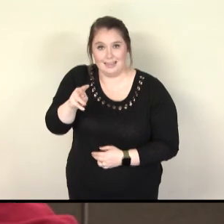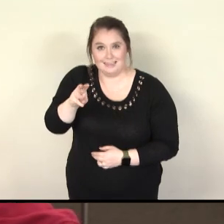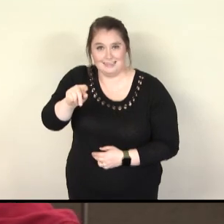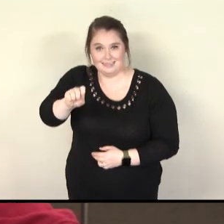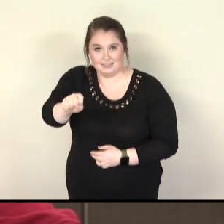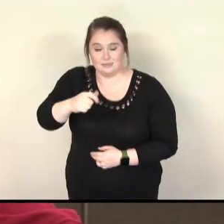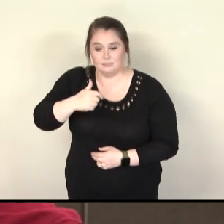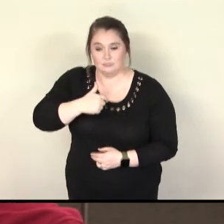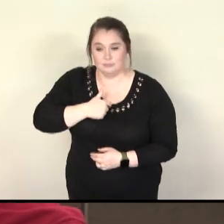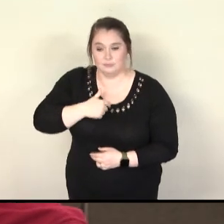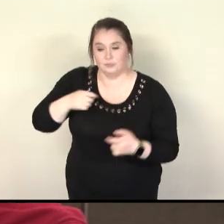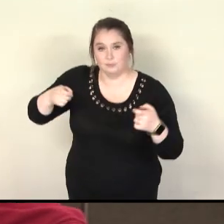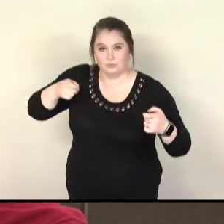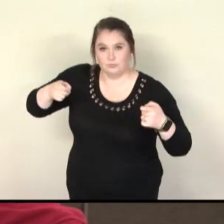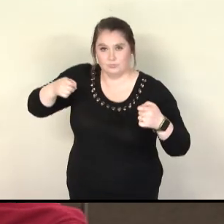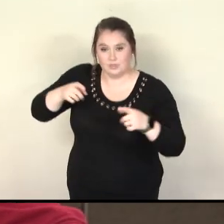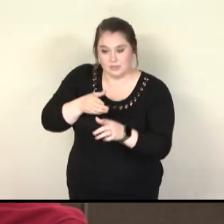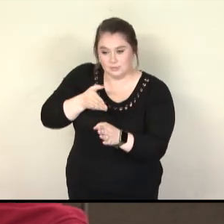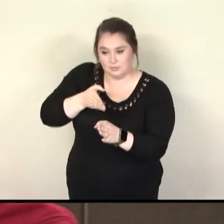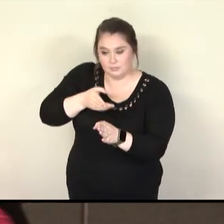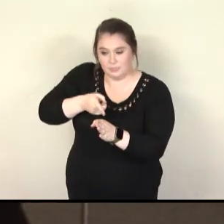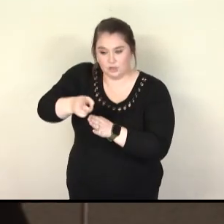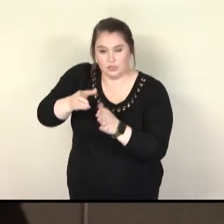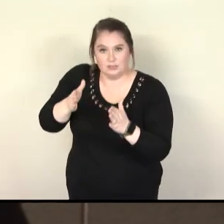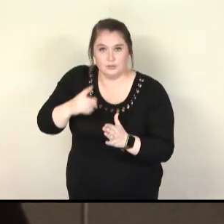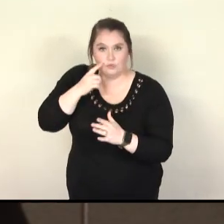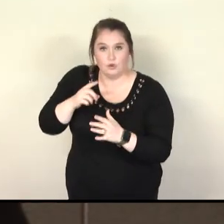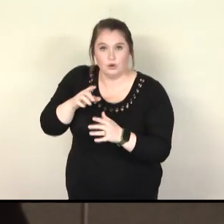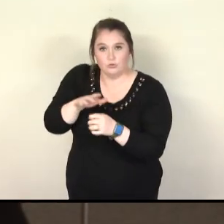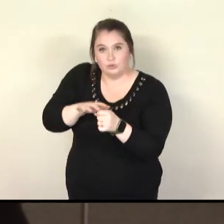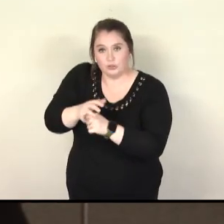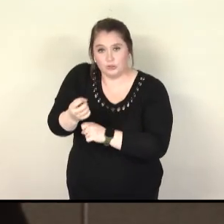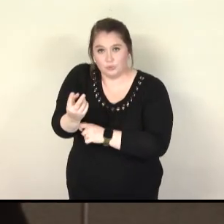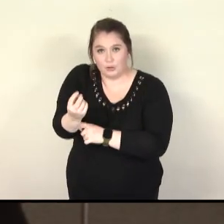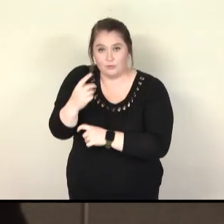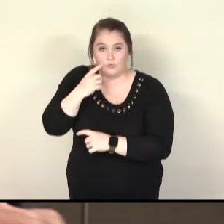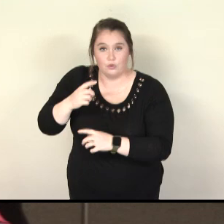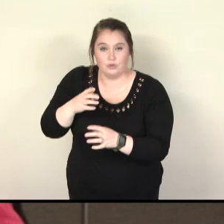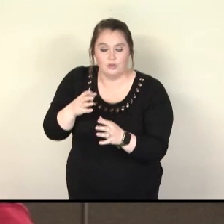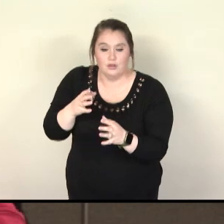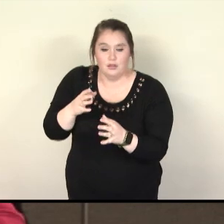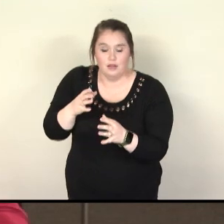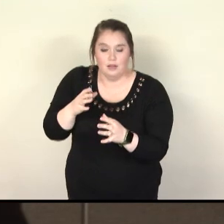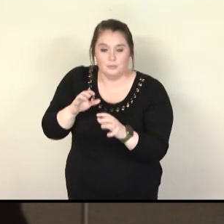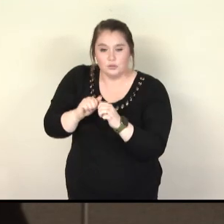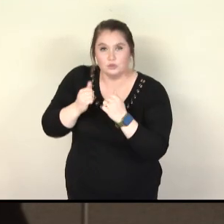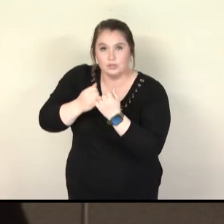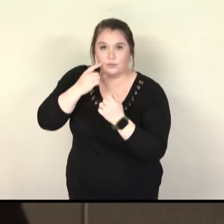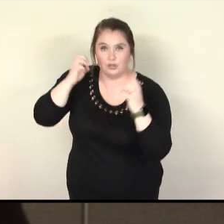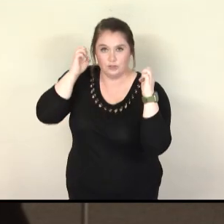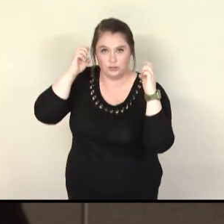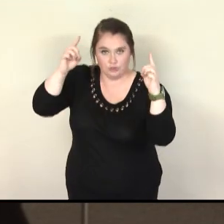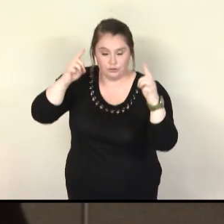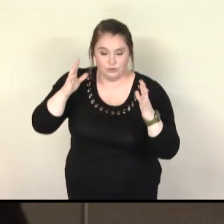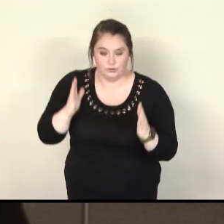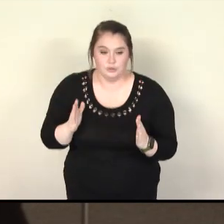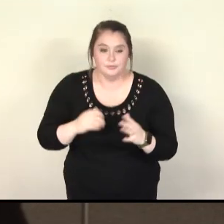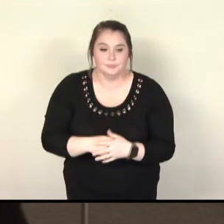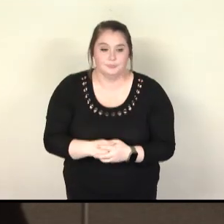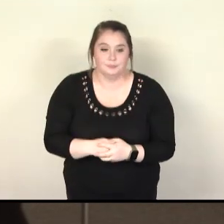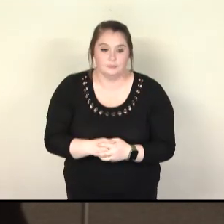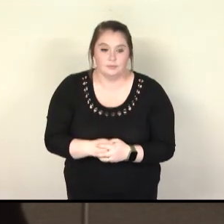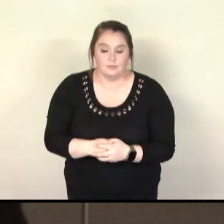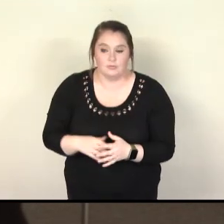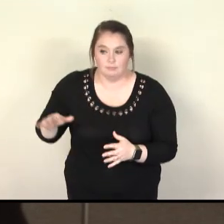for Region 12 from ATPE, the Association of Texas Professional Educators. On behalf of the nearly 350